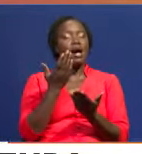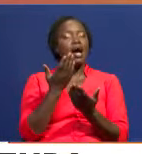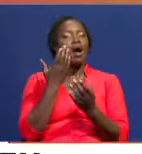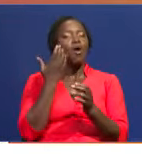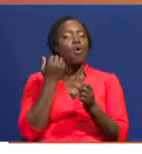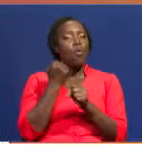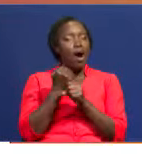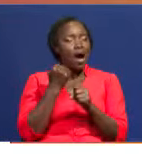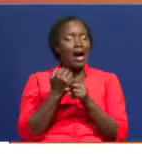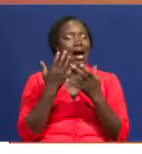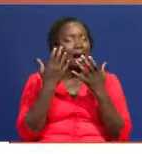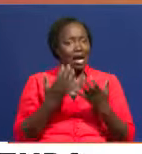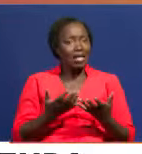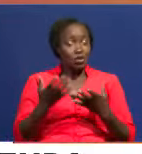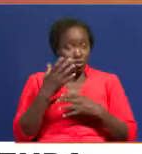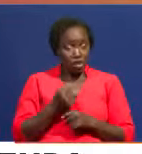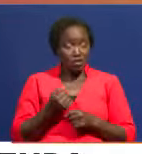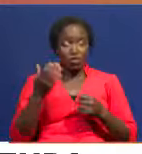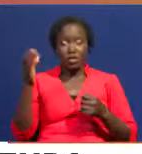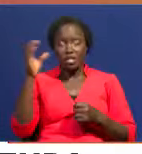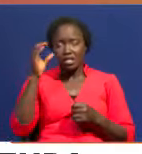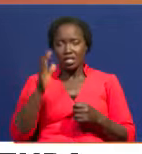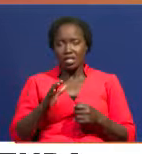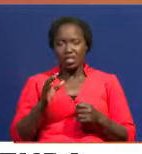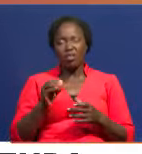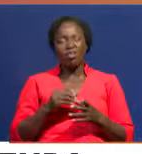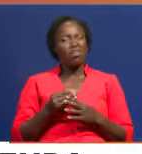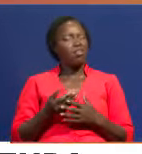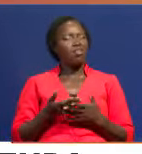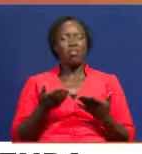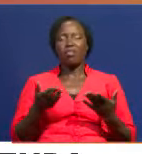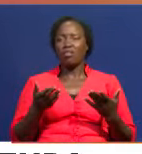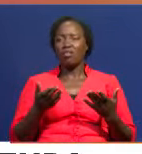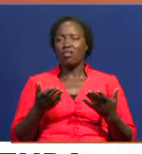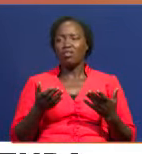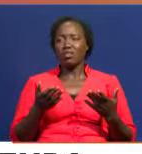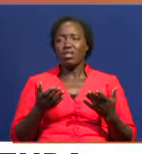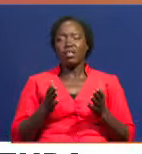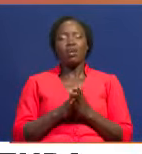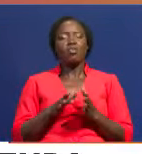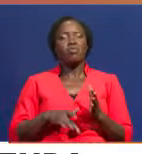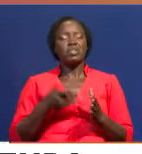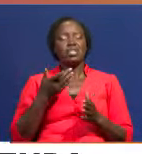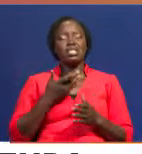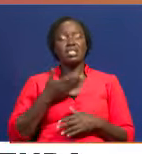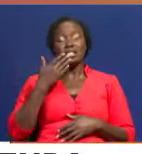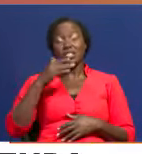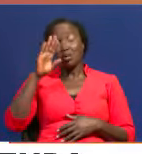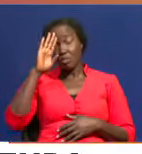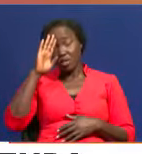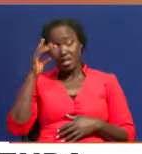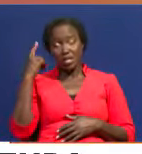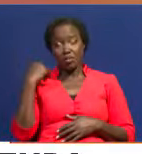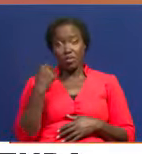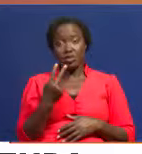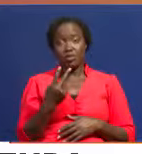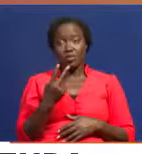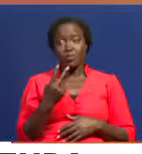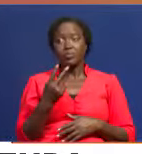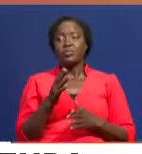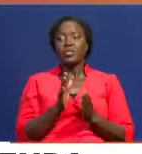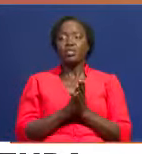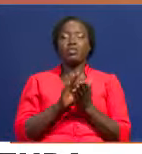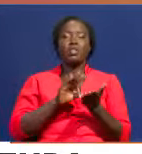him to regain the trust of the citizens who felt that he really let us down. Mm-hmm. And second, it's on the funding